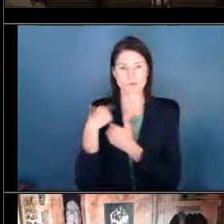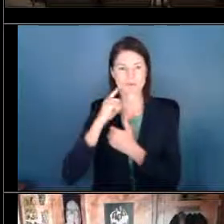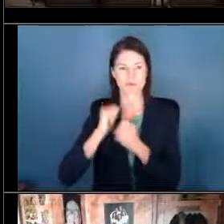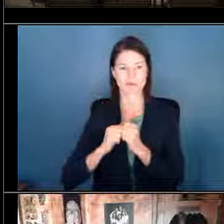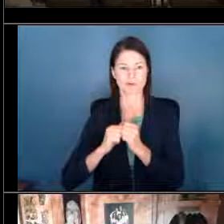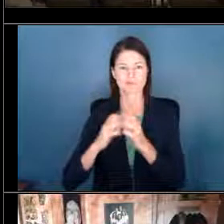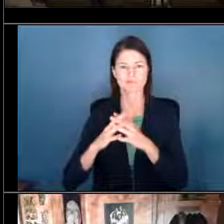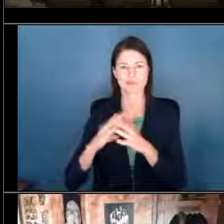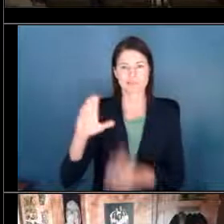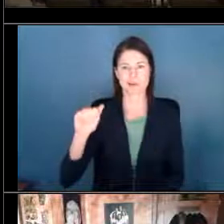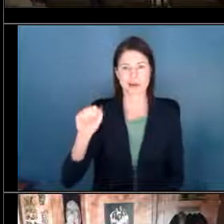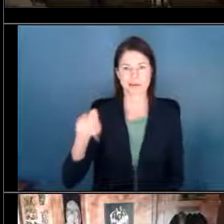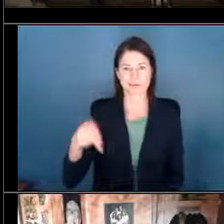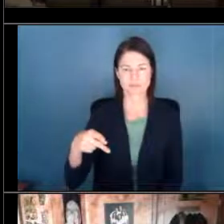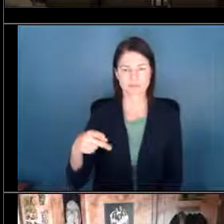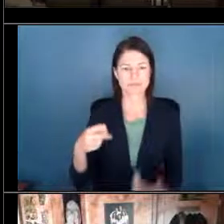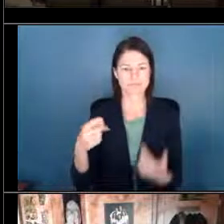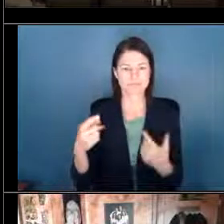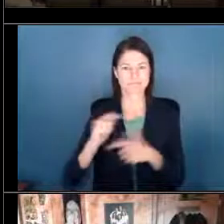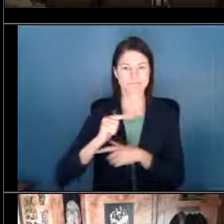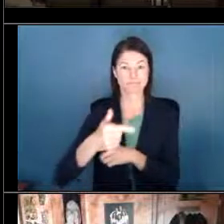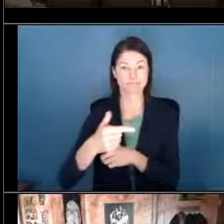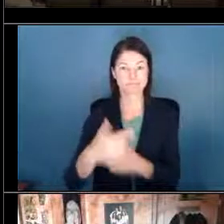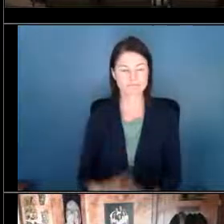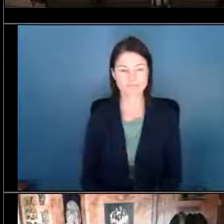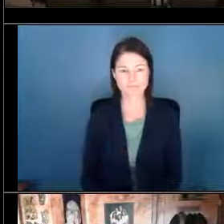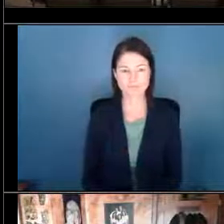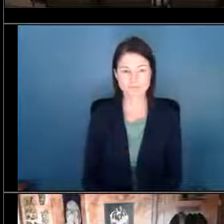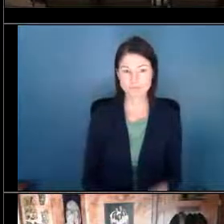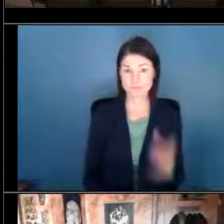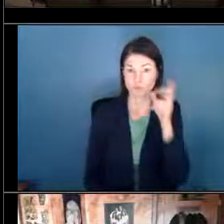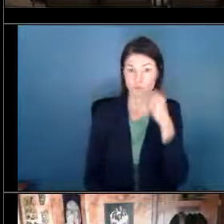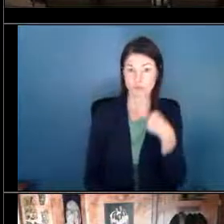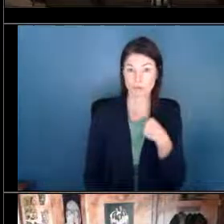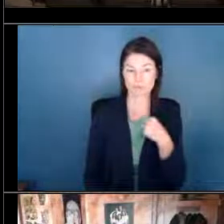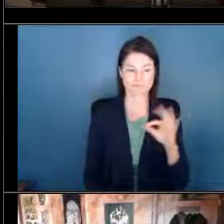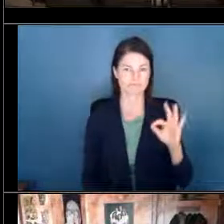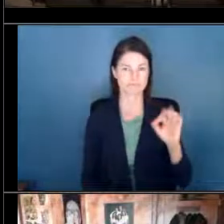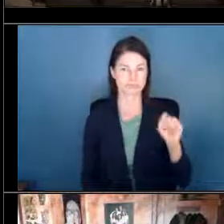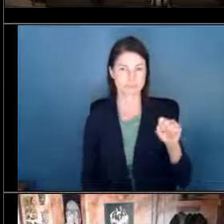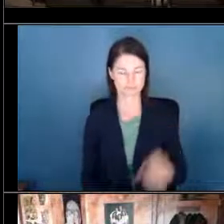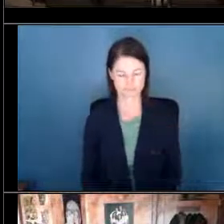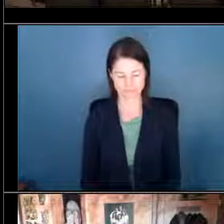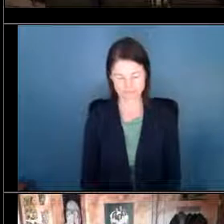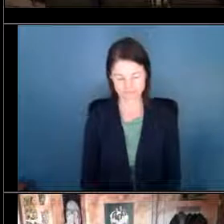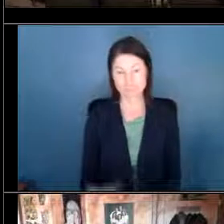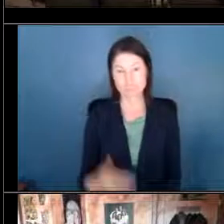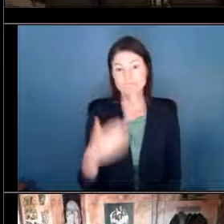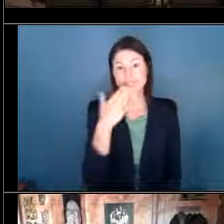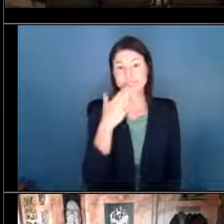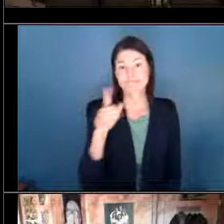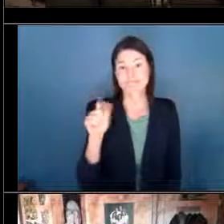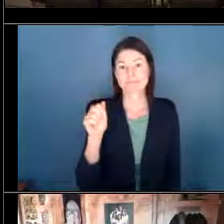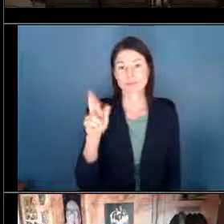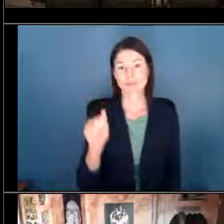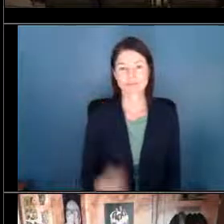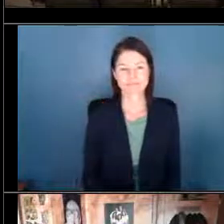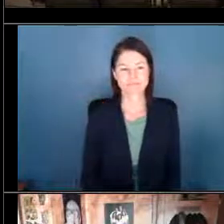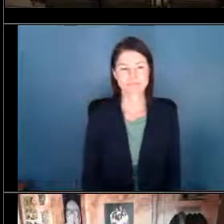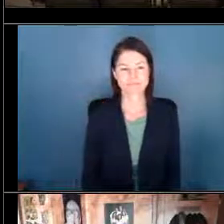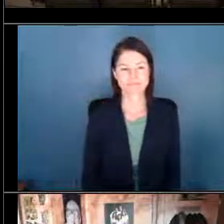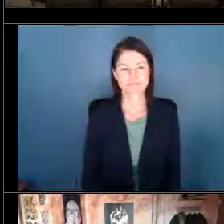Thank you. I just wanted to confirm you can hear me. Yes. Yes. Okay, great. Yes, thanks, Laura. Also, thank you,